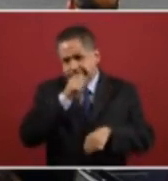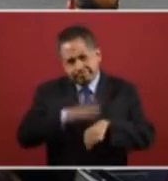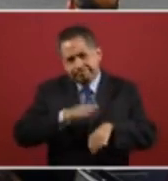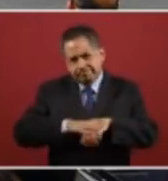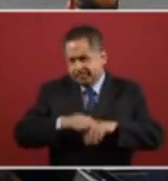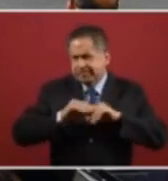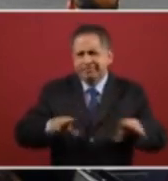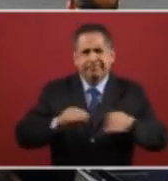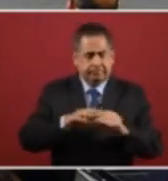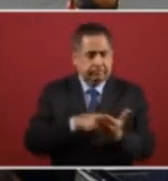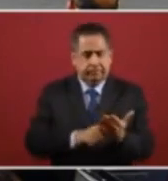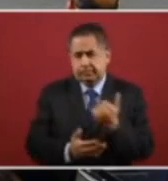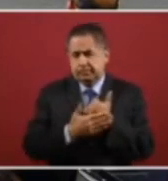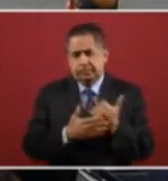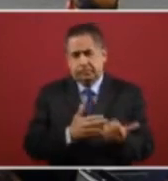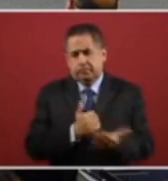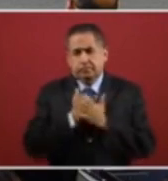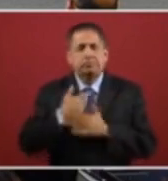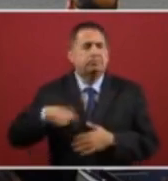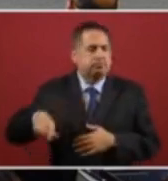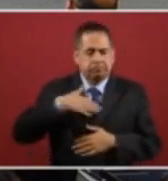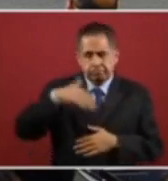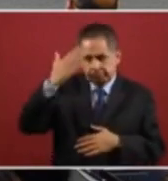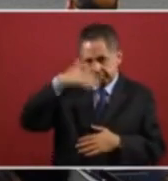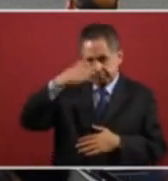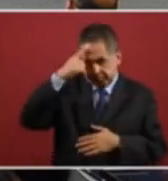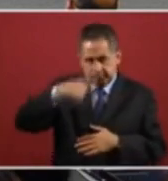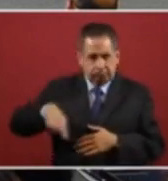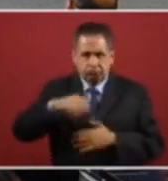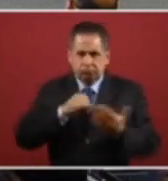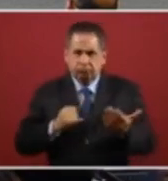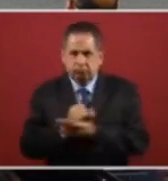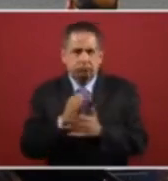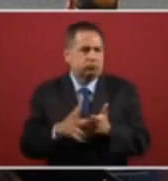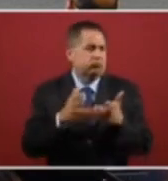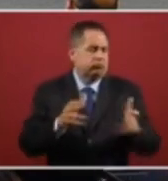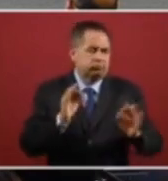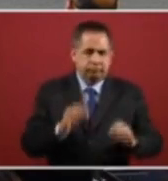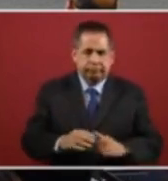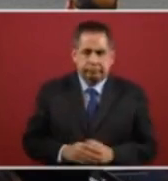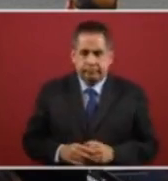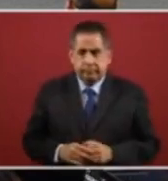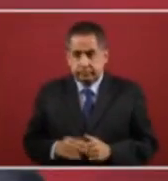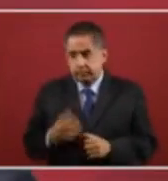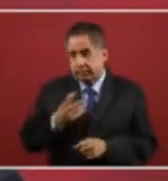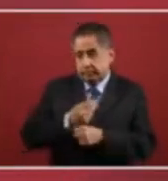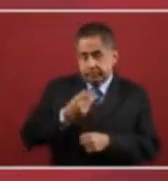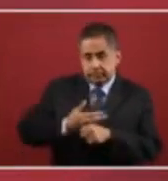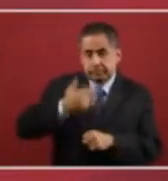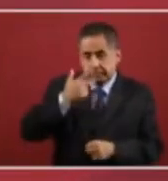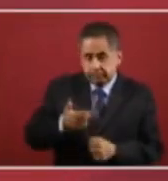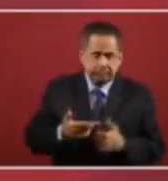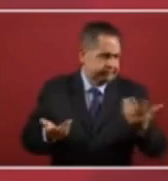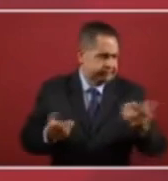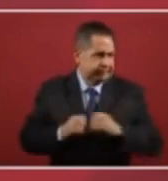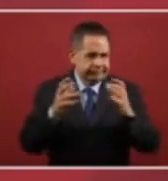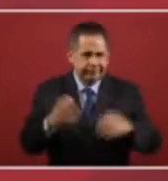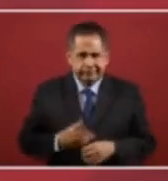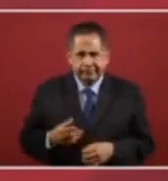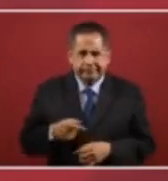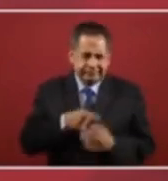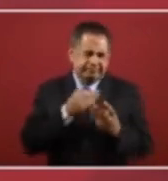which is always being updated, which permits us to be more informed, to make decisions